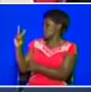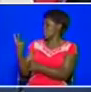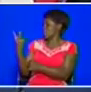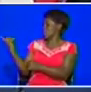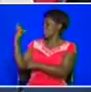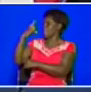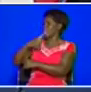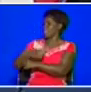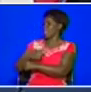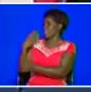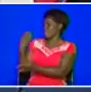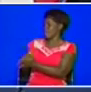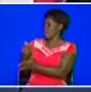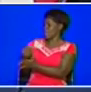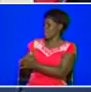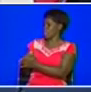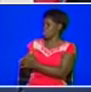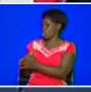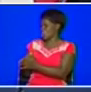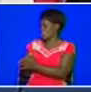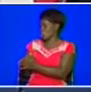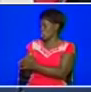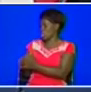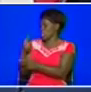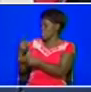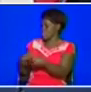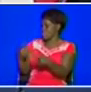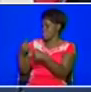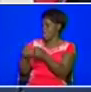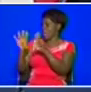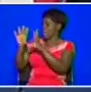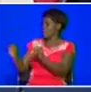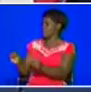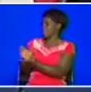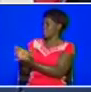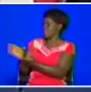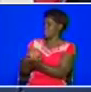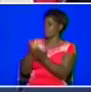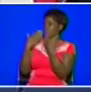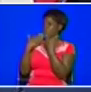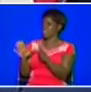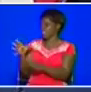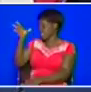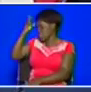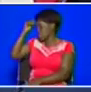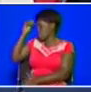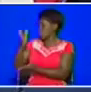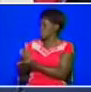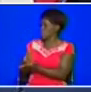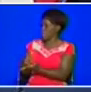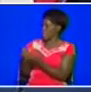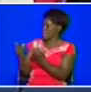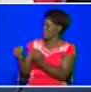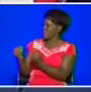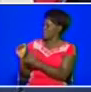day of the financial year 2017-2018? The budgetary allocations have already been done to the education sector, and many